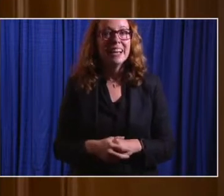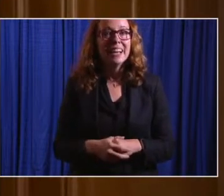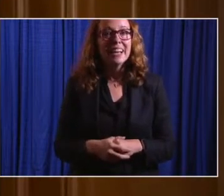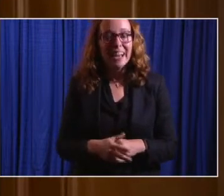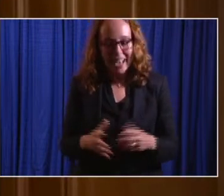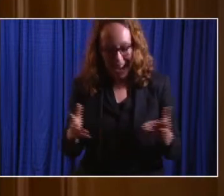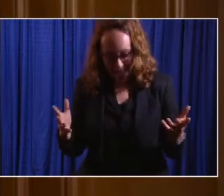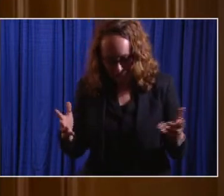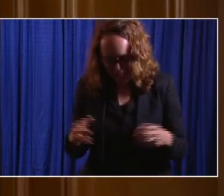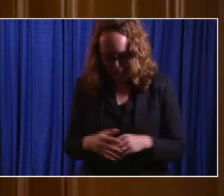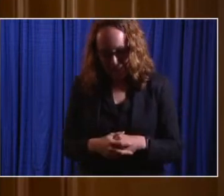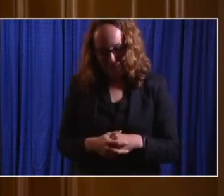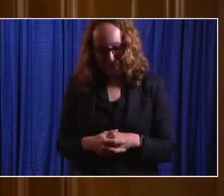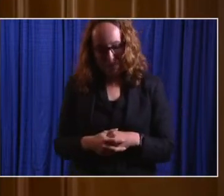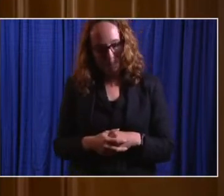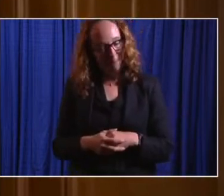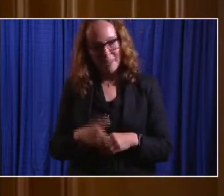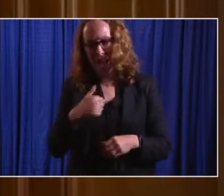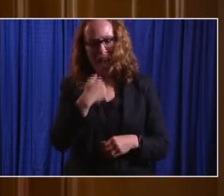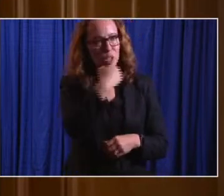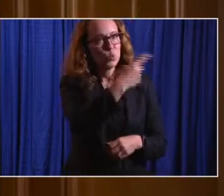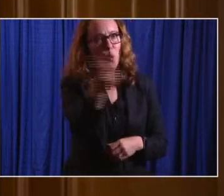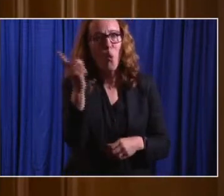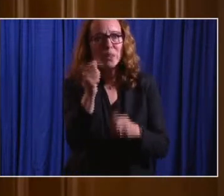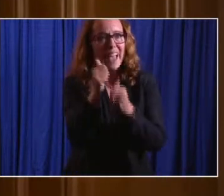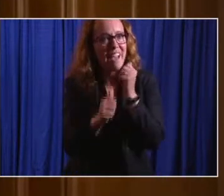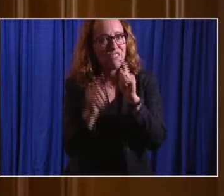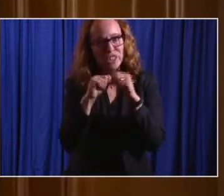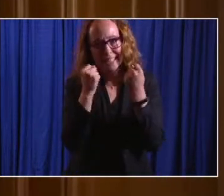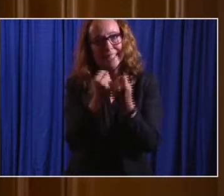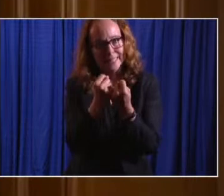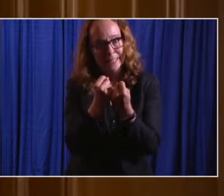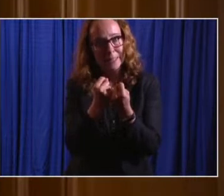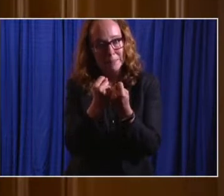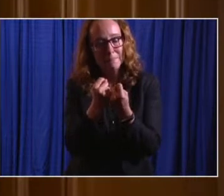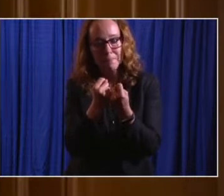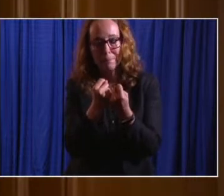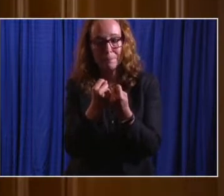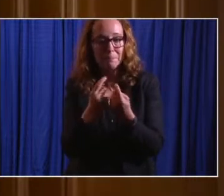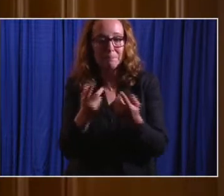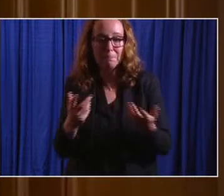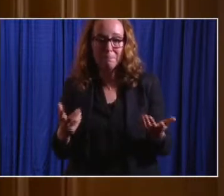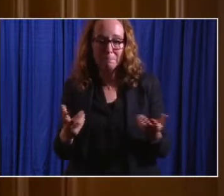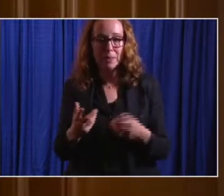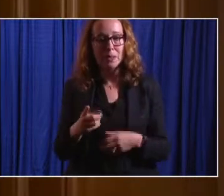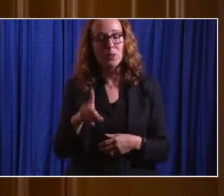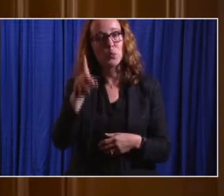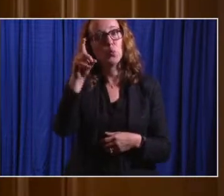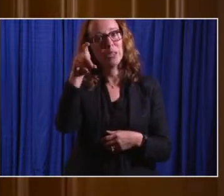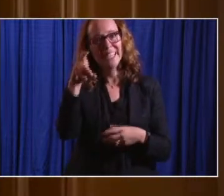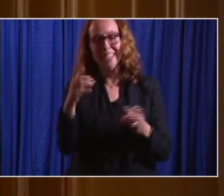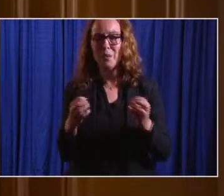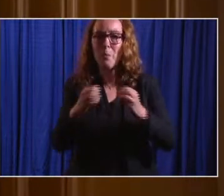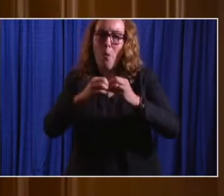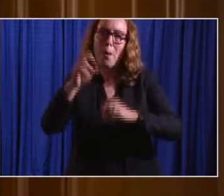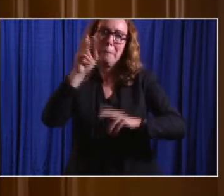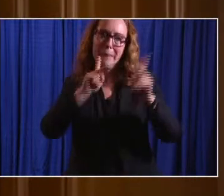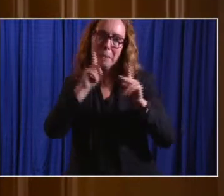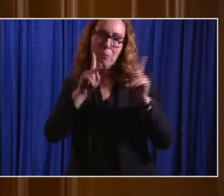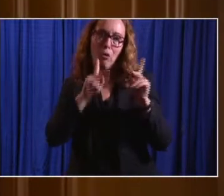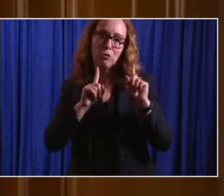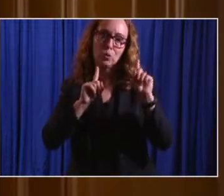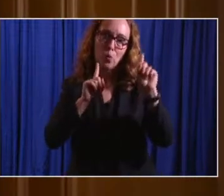league teams, I told the major league teams that I felt that as the summer went on, we'd be able to have more people at the ballpark and still feel the same